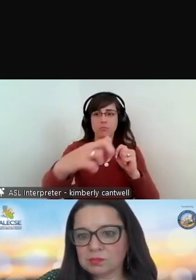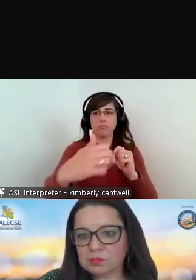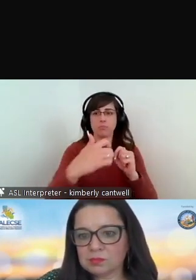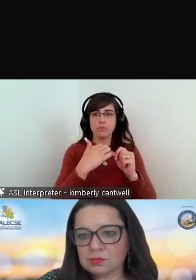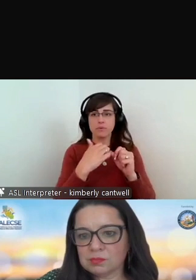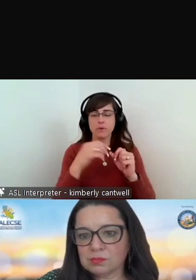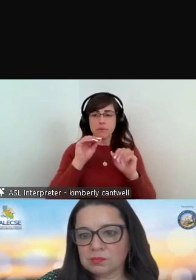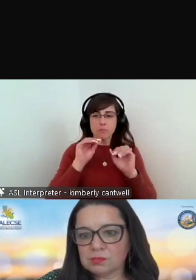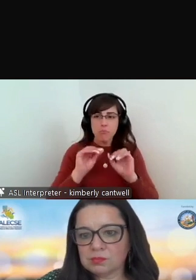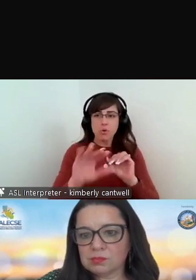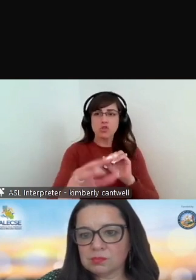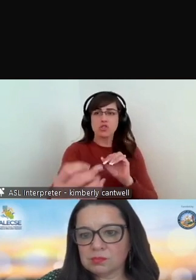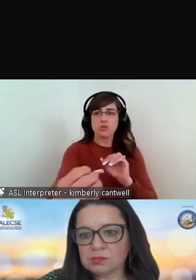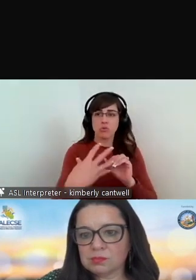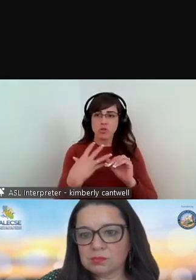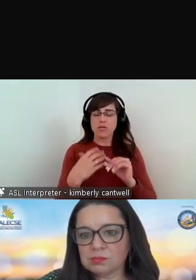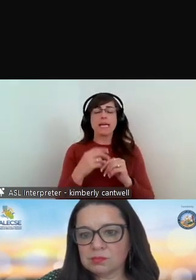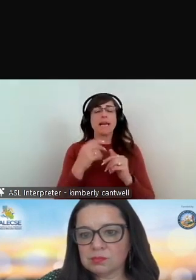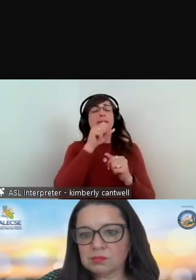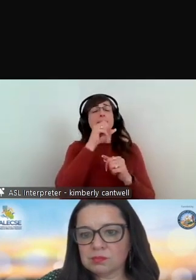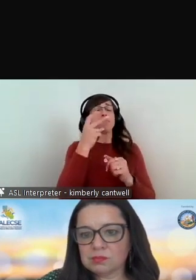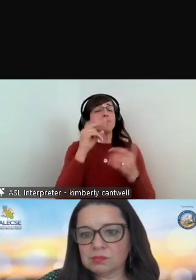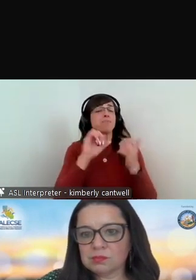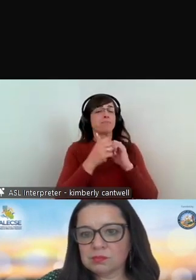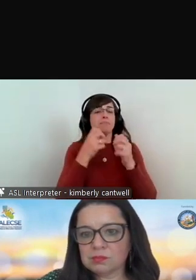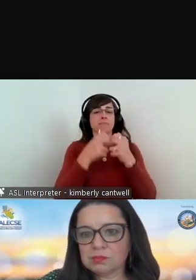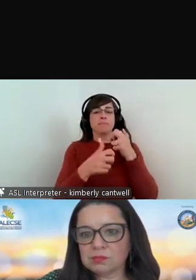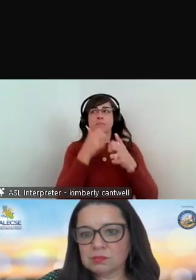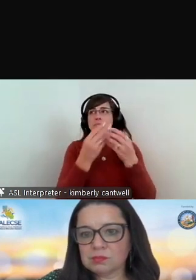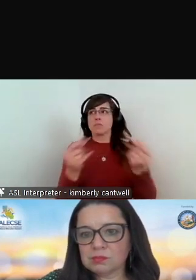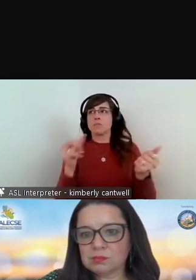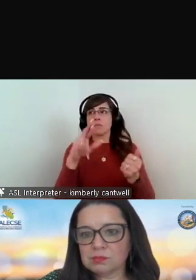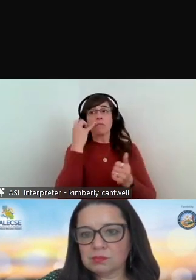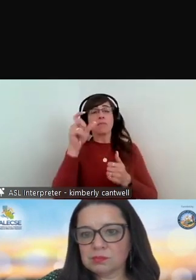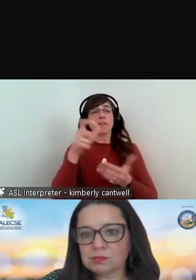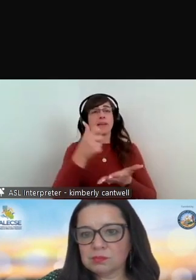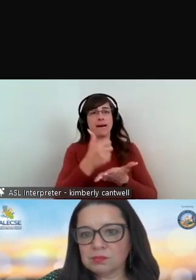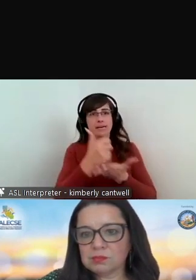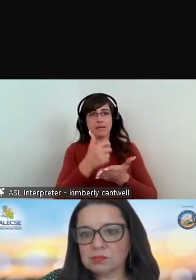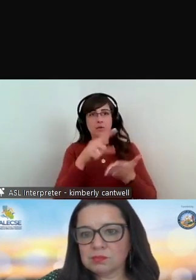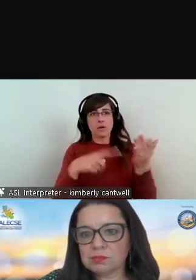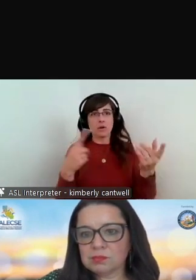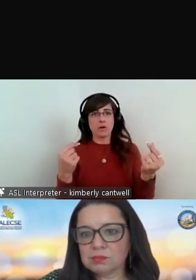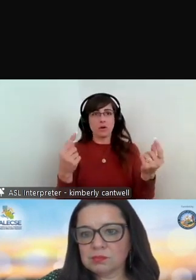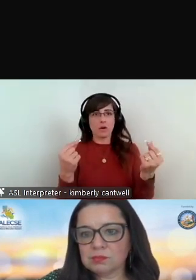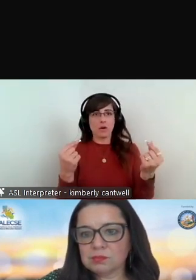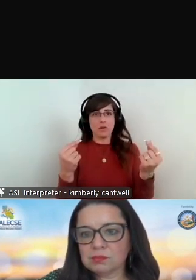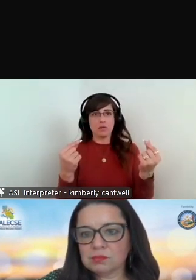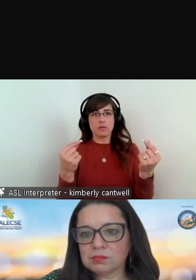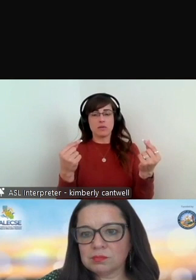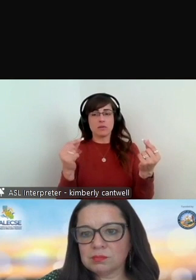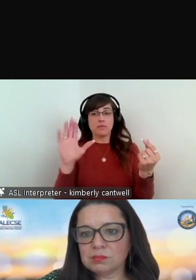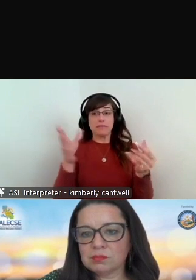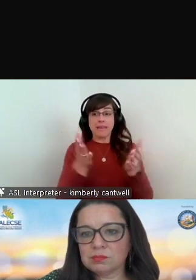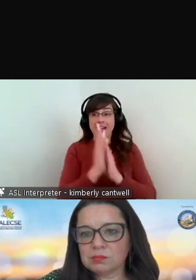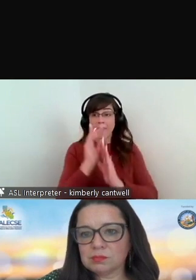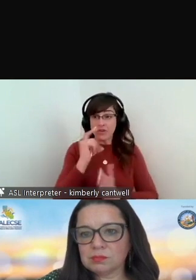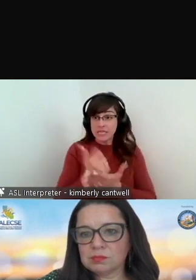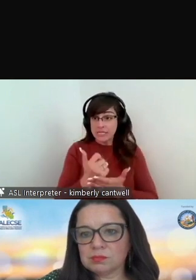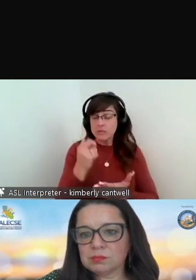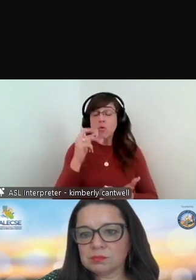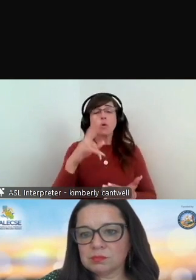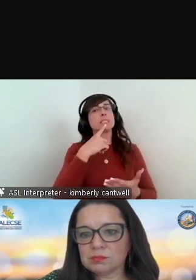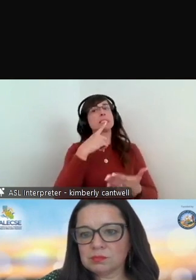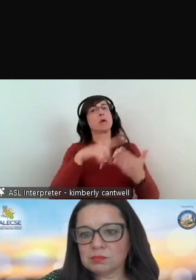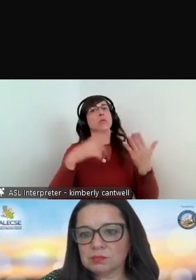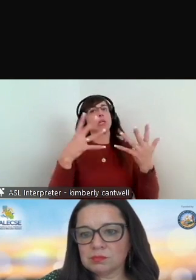forth? And then I love seeing how they problem solve, or if they need help, what do? Do they ask for help? Do they say